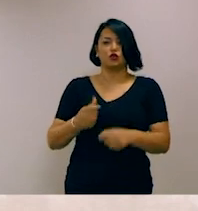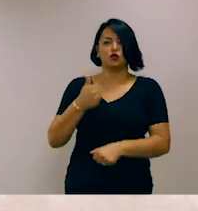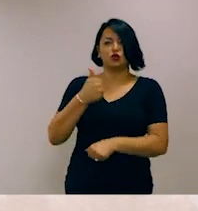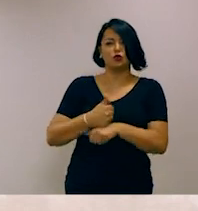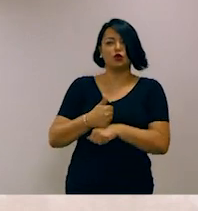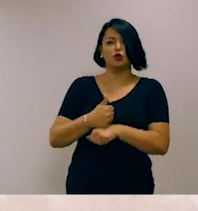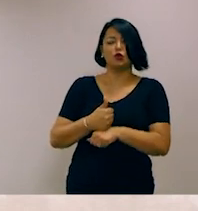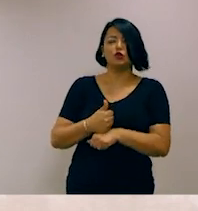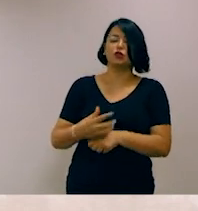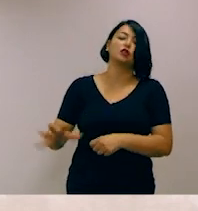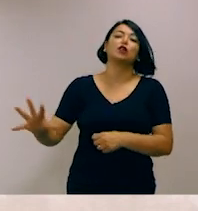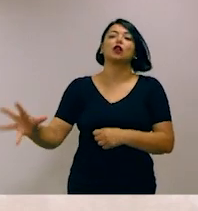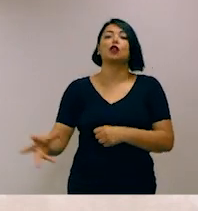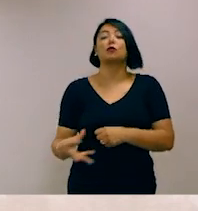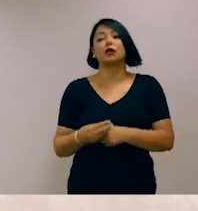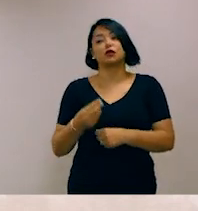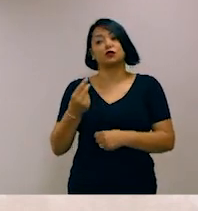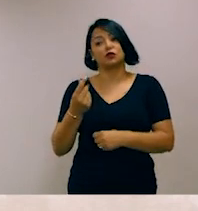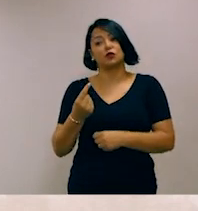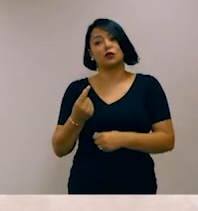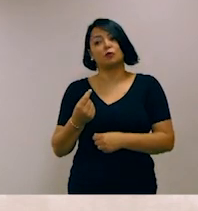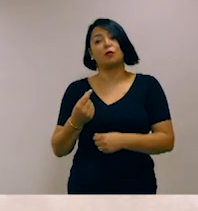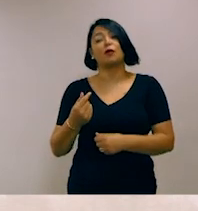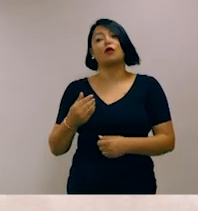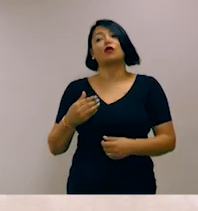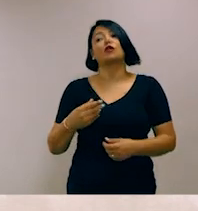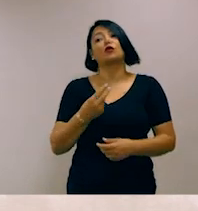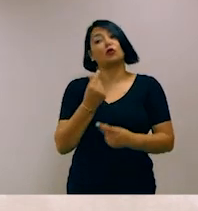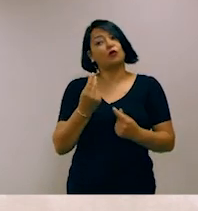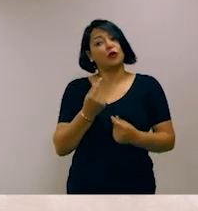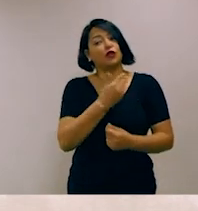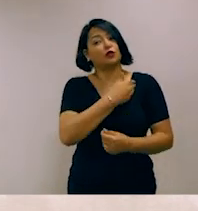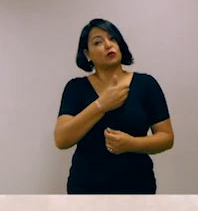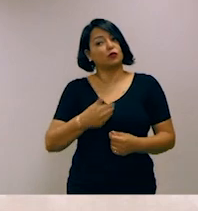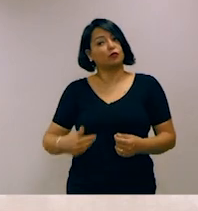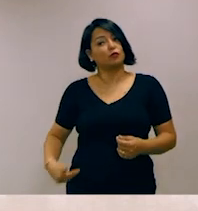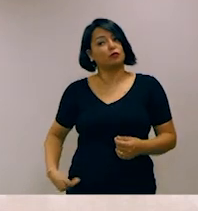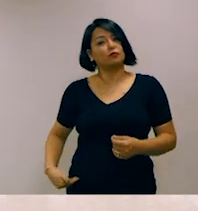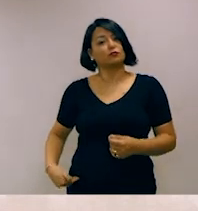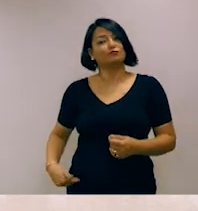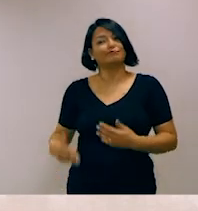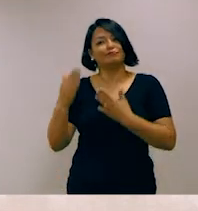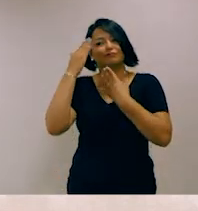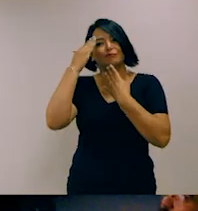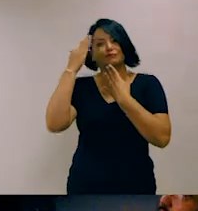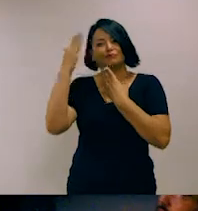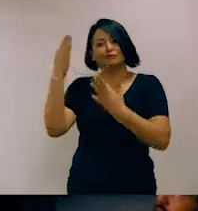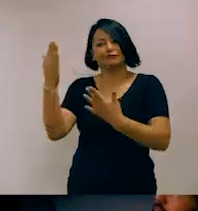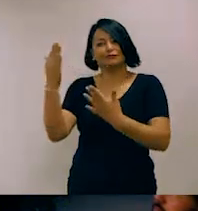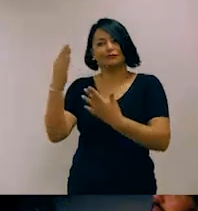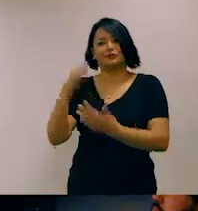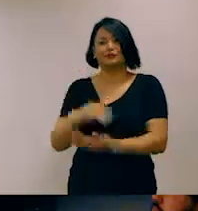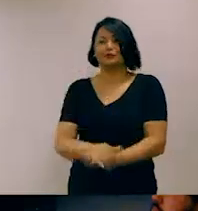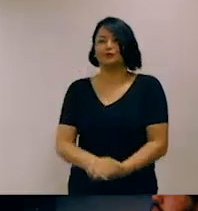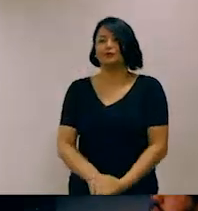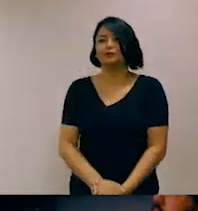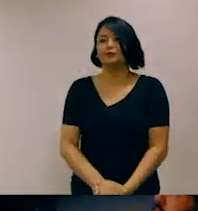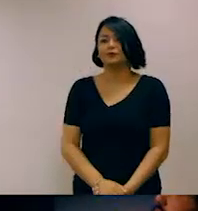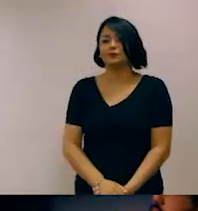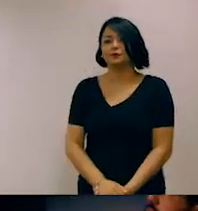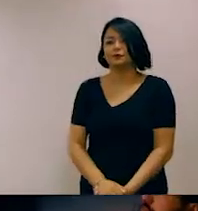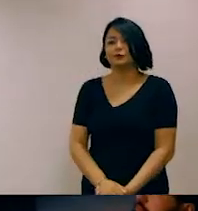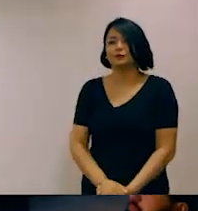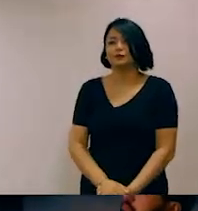liable, to make the bad public managers pay for their mistakes, and so that we can recover the money